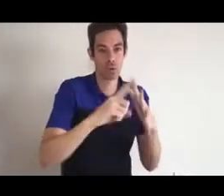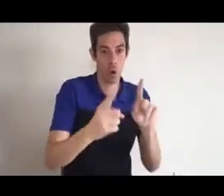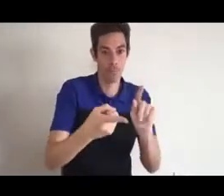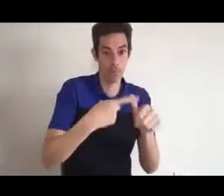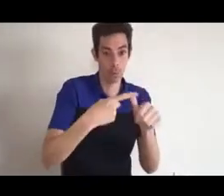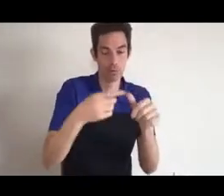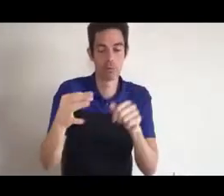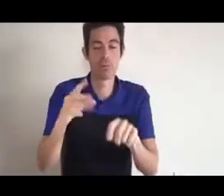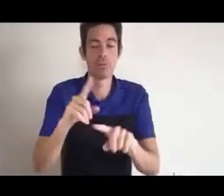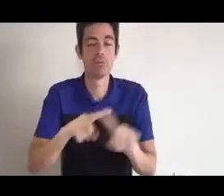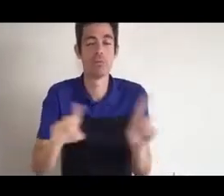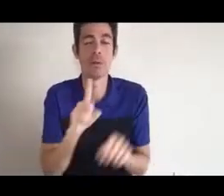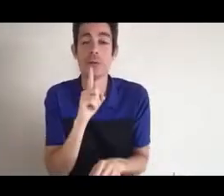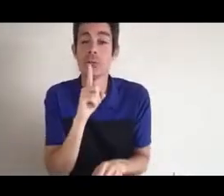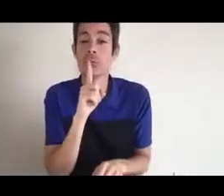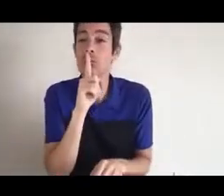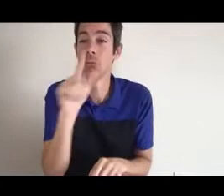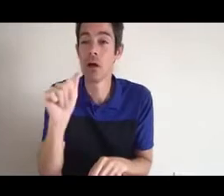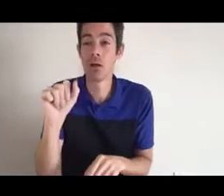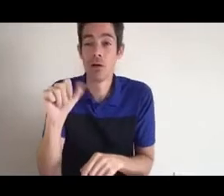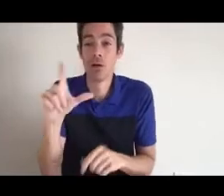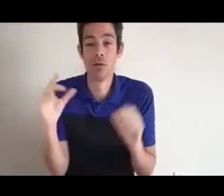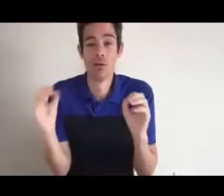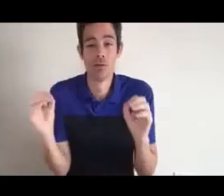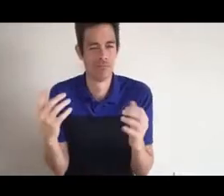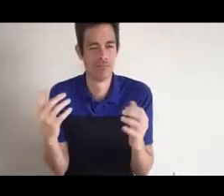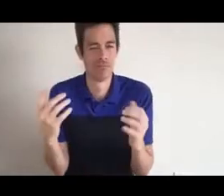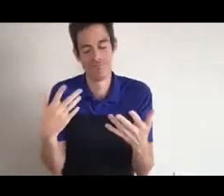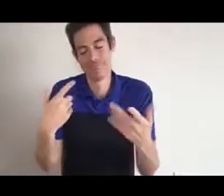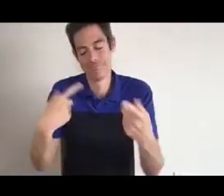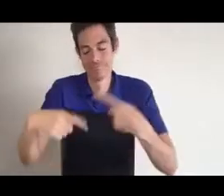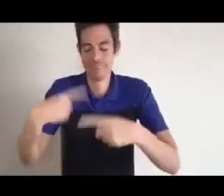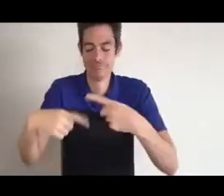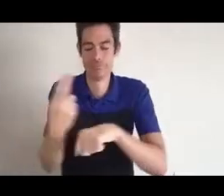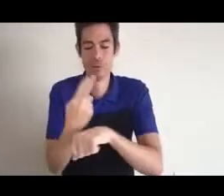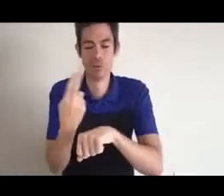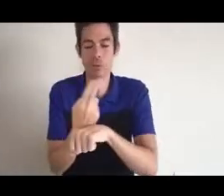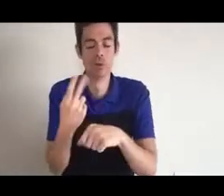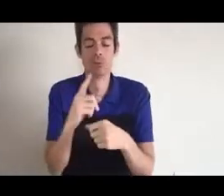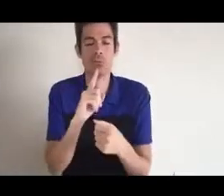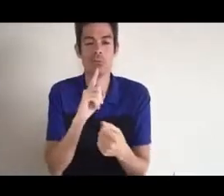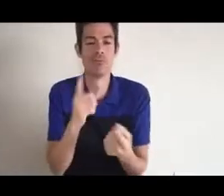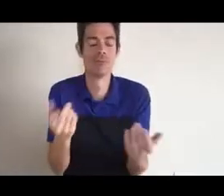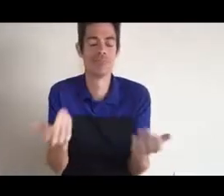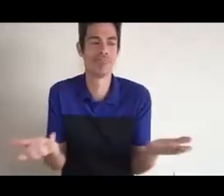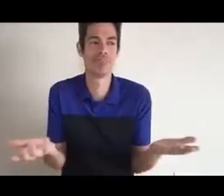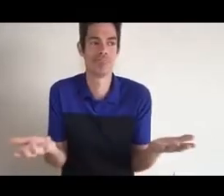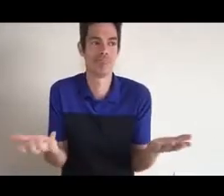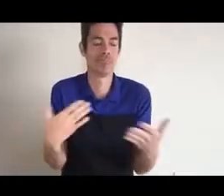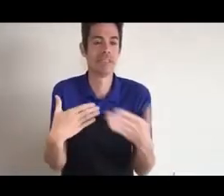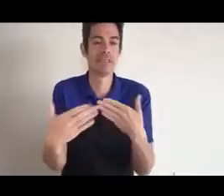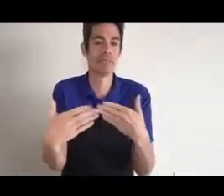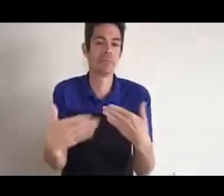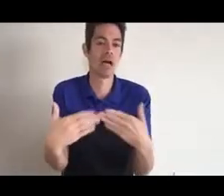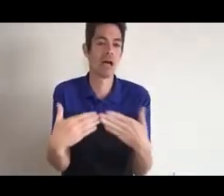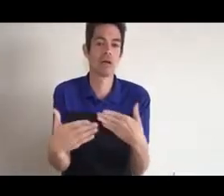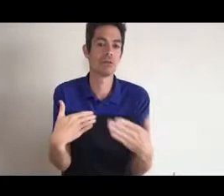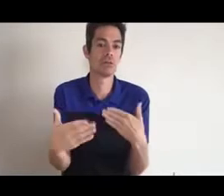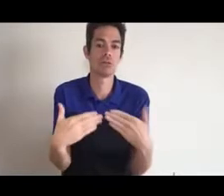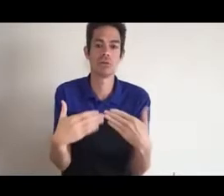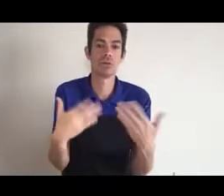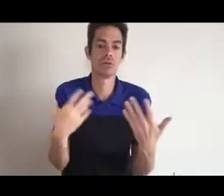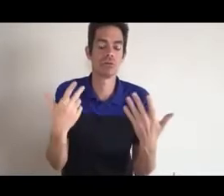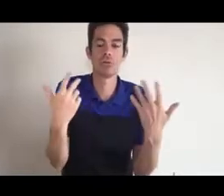3D space and your setting, what started first. But in actual ASL use,